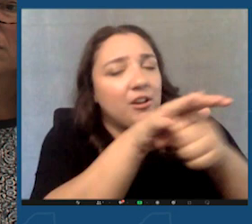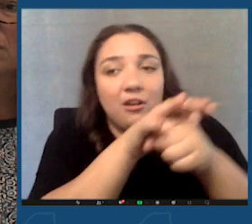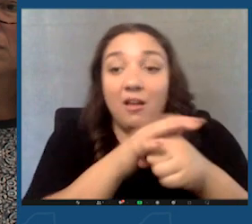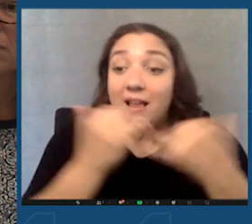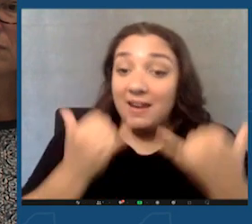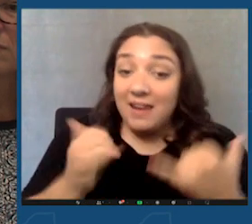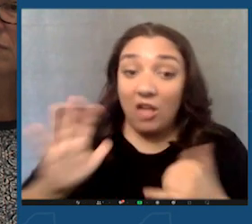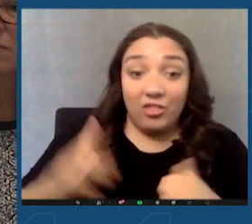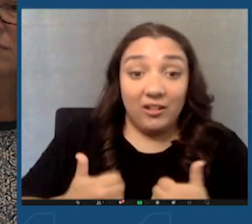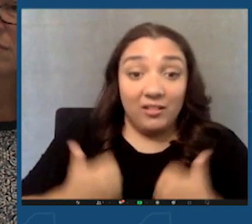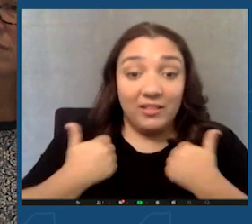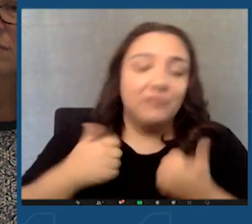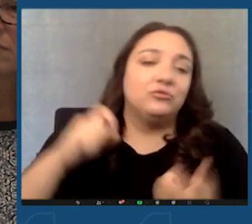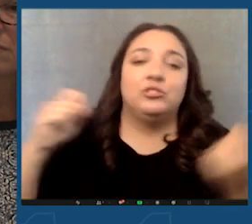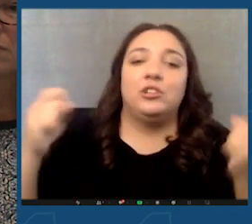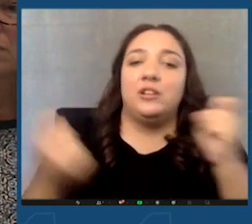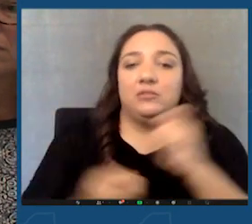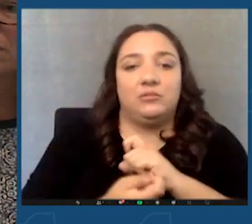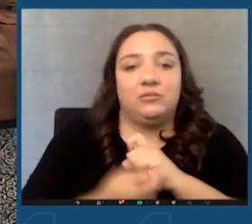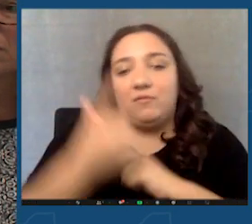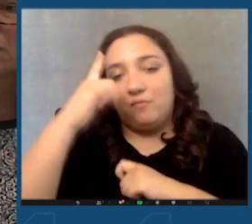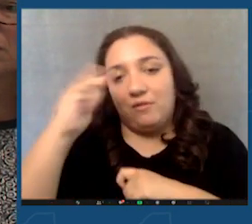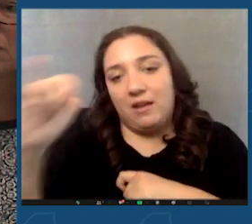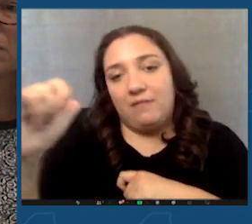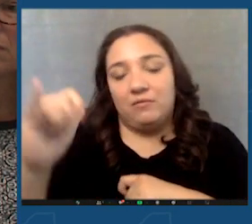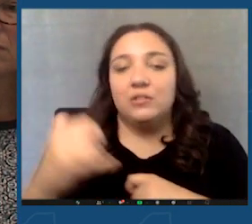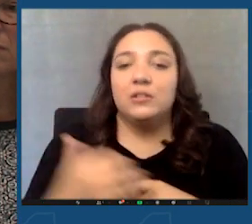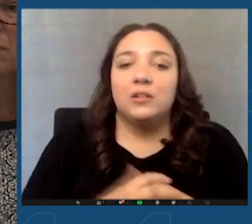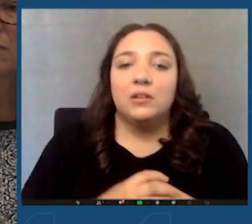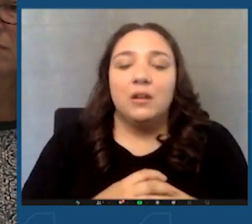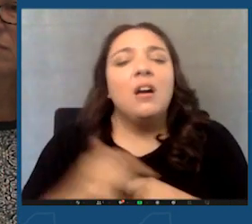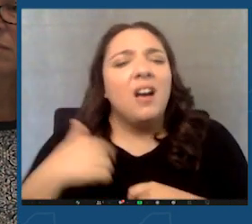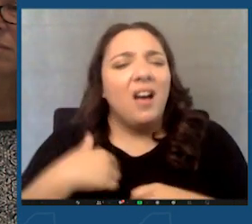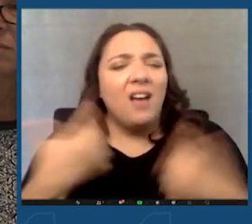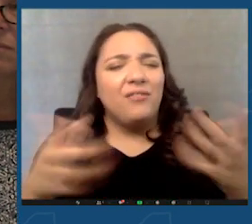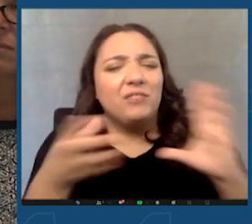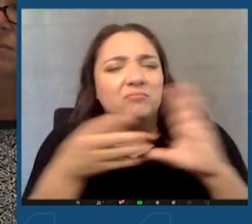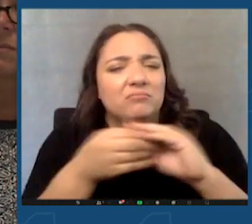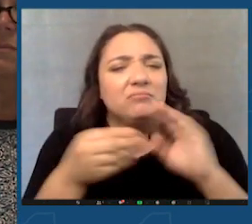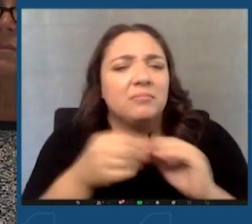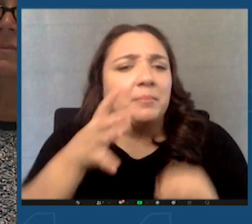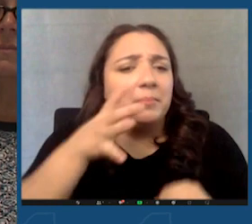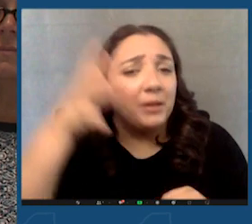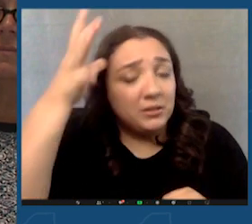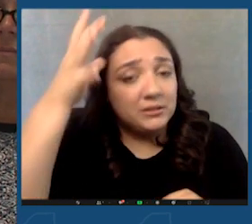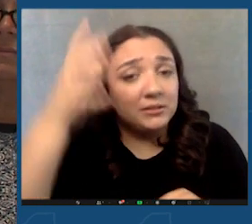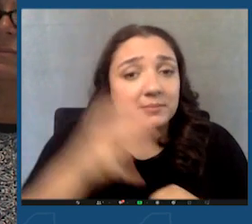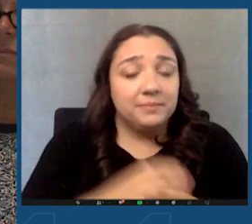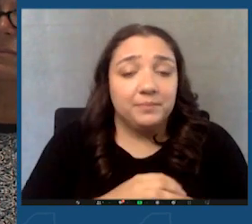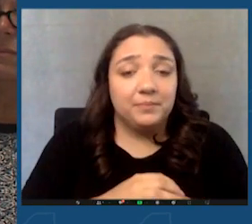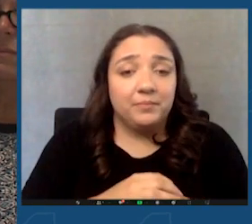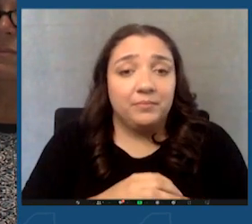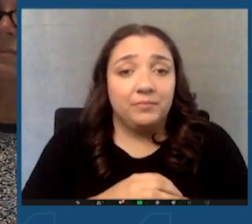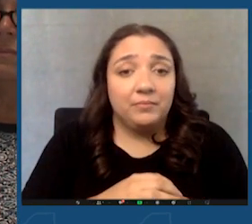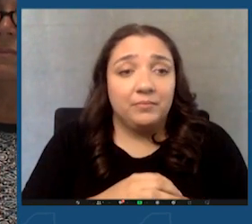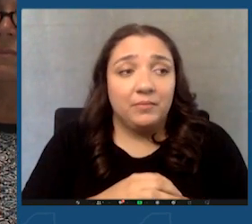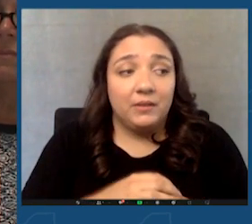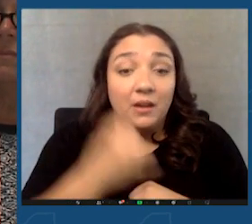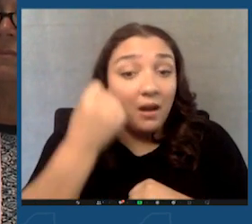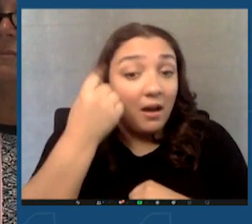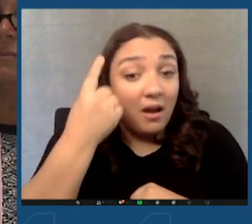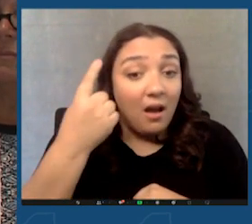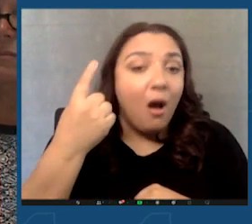So I thank you. I mentioned the parents. This is not a babysitting